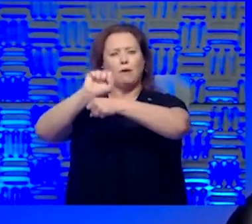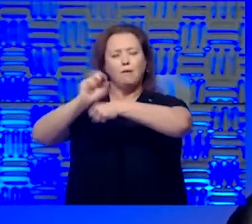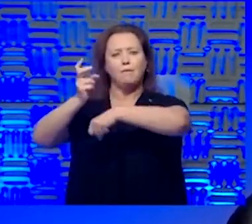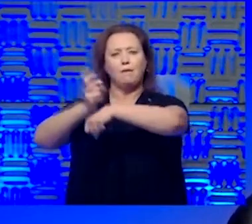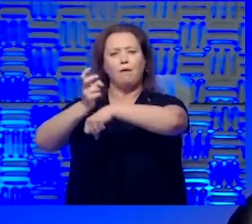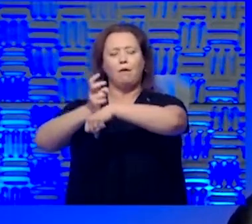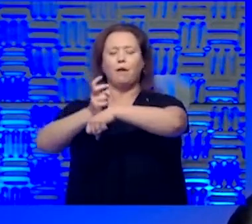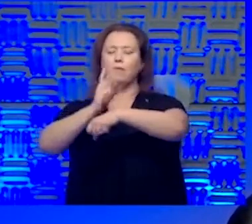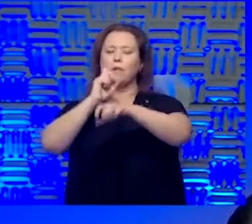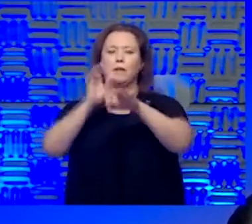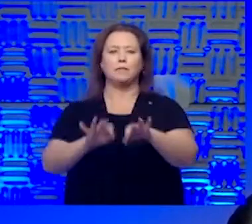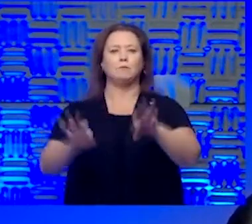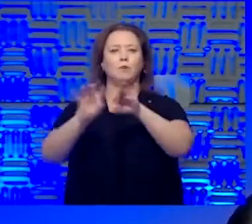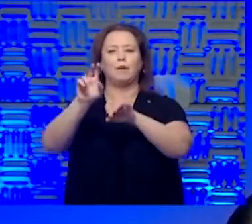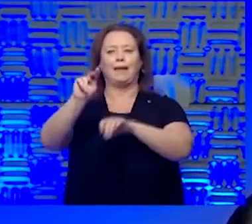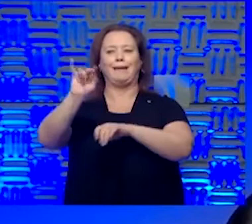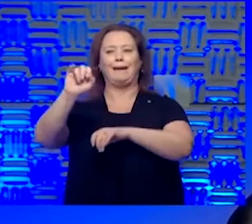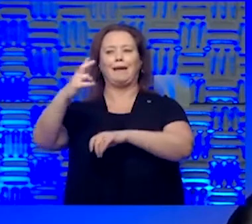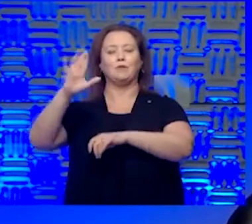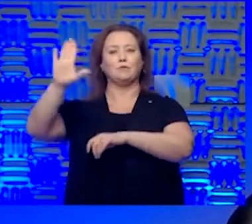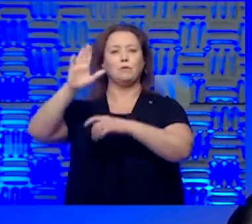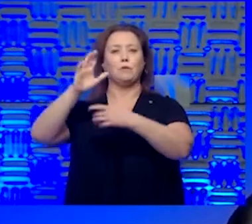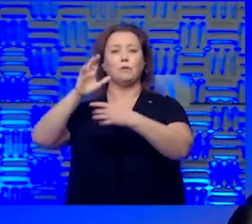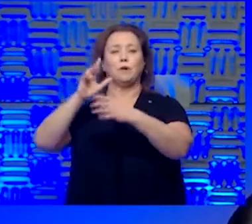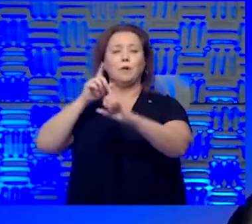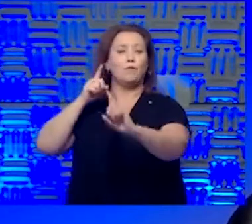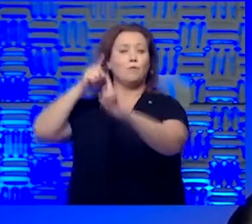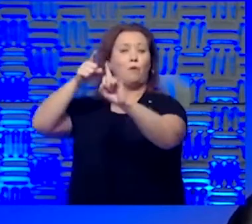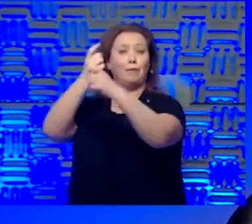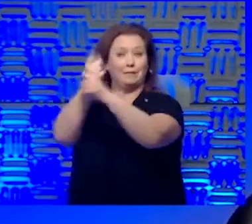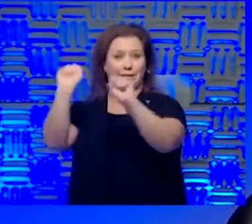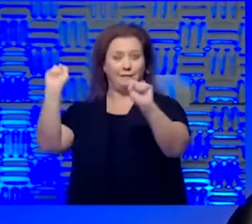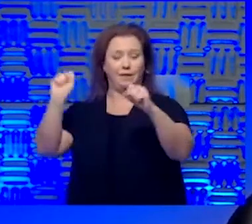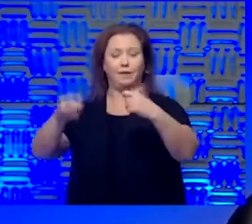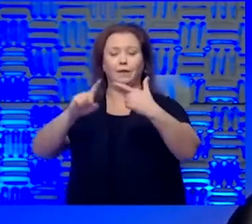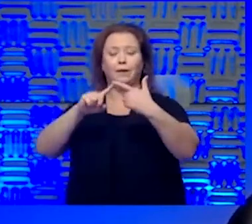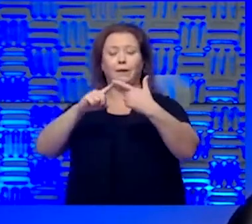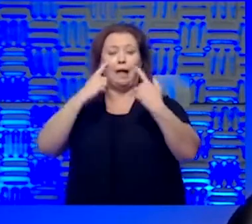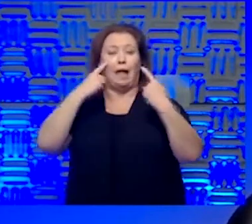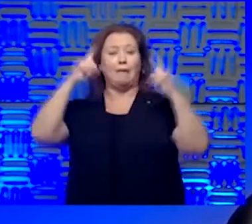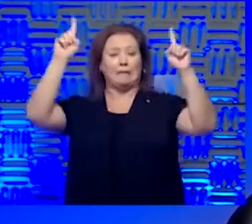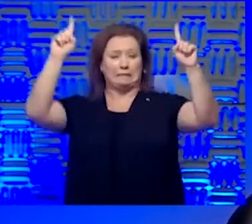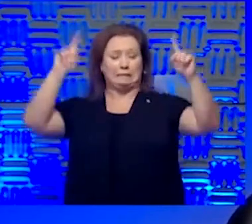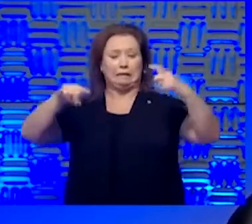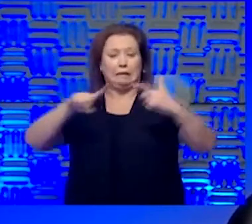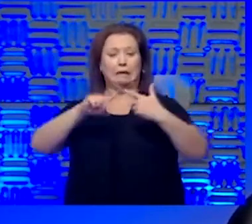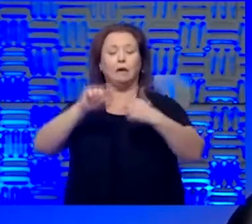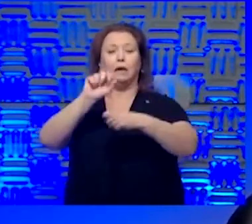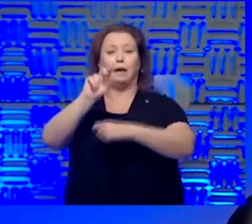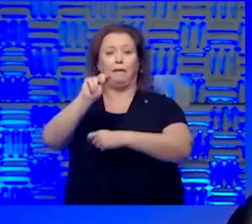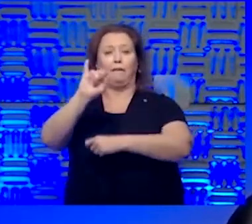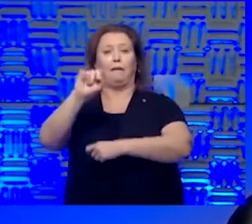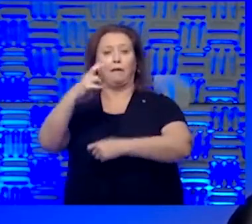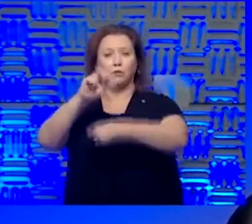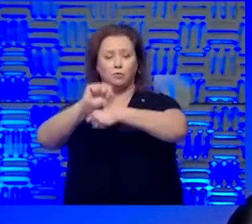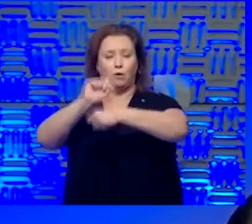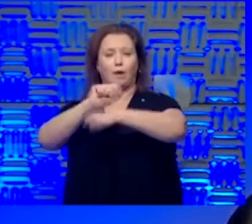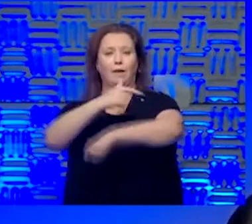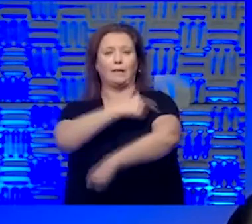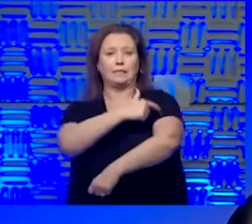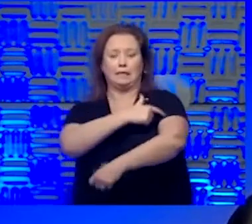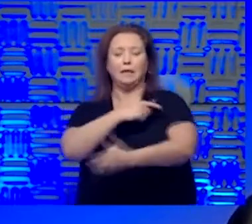The utmost importance for them is safety. After that is efficacy. They are working on it. They are doing